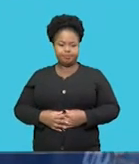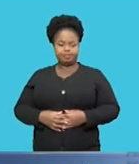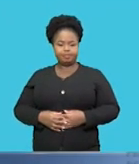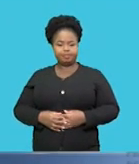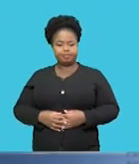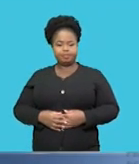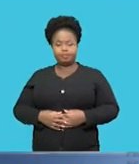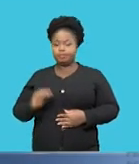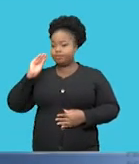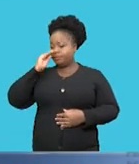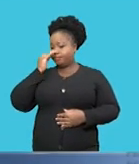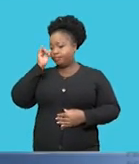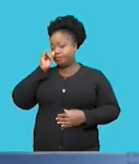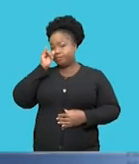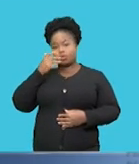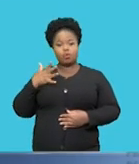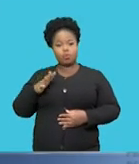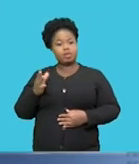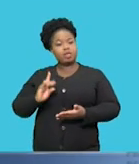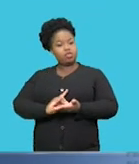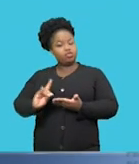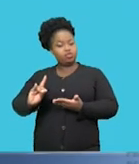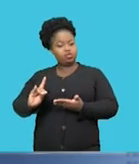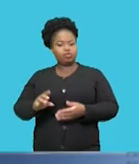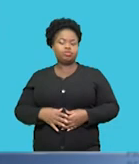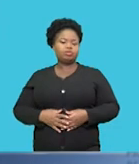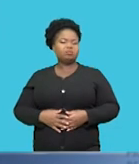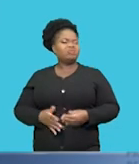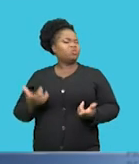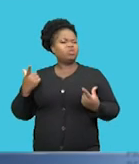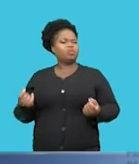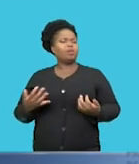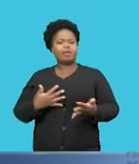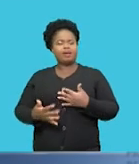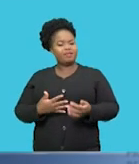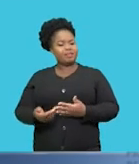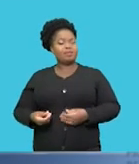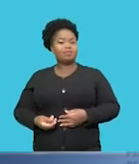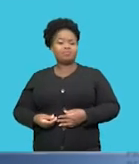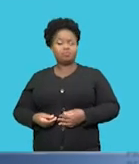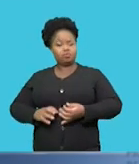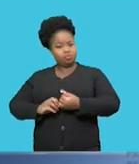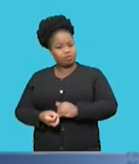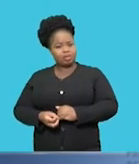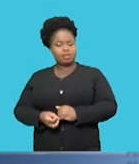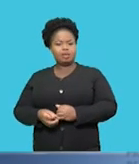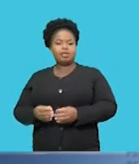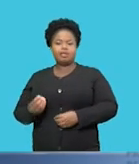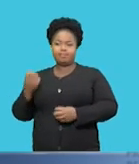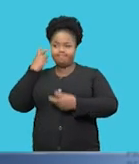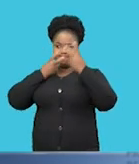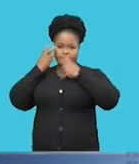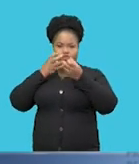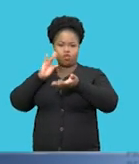are looking for cash. And criminals will do everything within their powers to hunt for